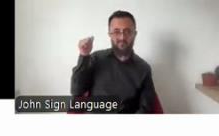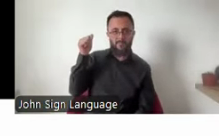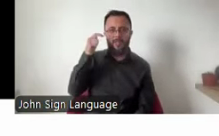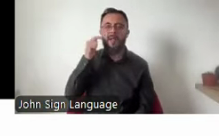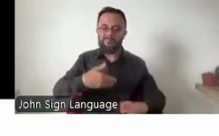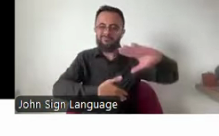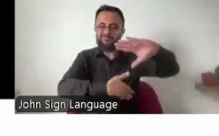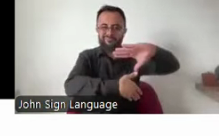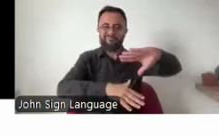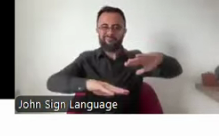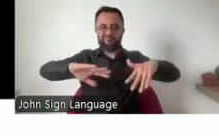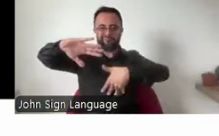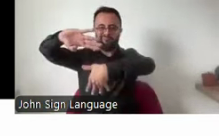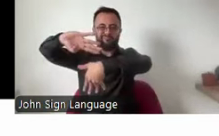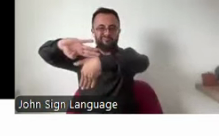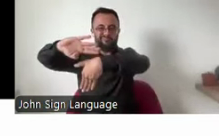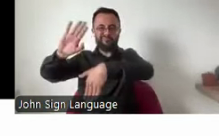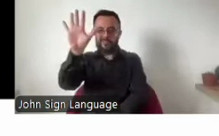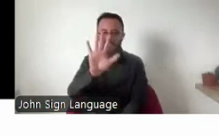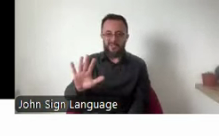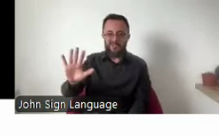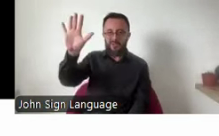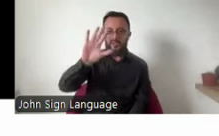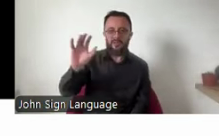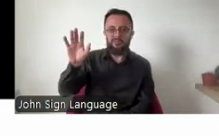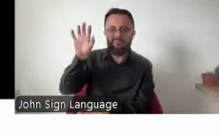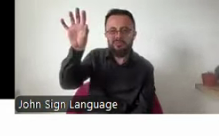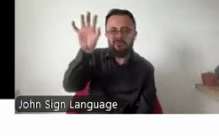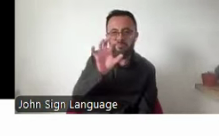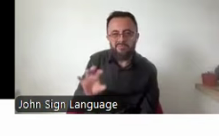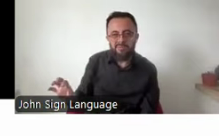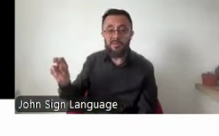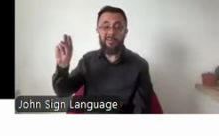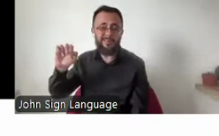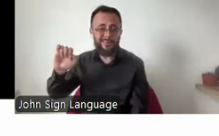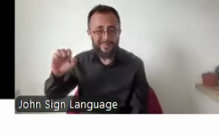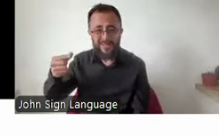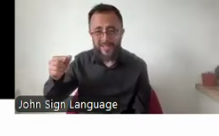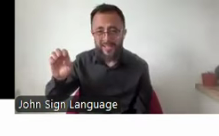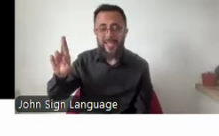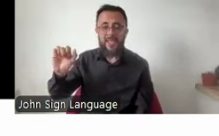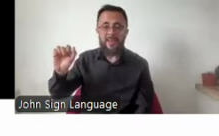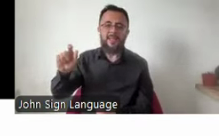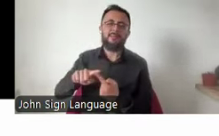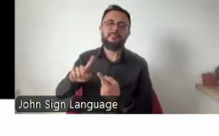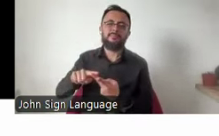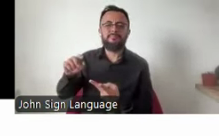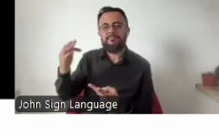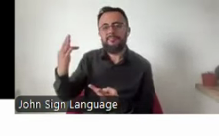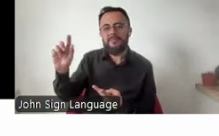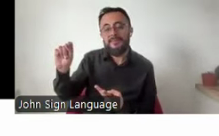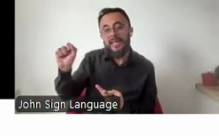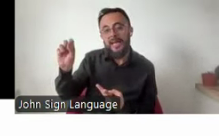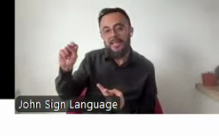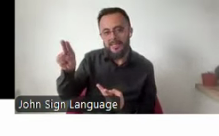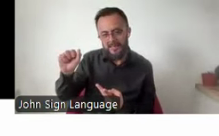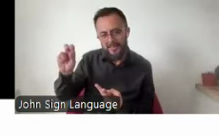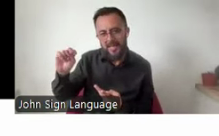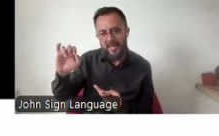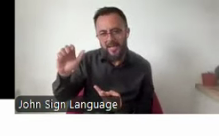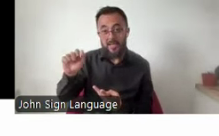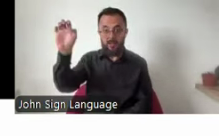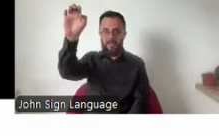d'Ivoire, Nigeria, Ethiopia, and Tanzania from Africa. In Europe, we have Montenegro, and